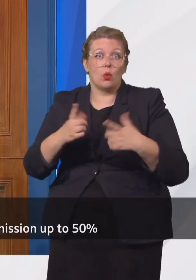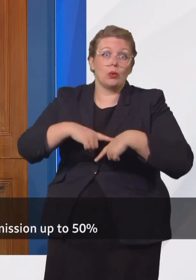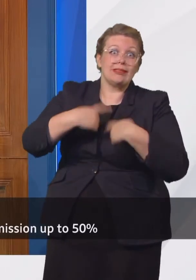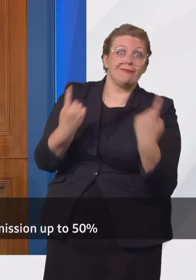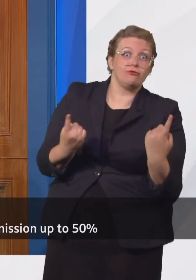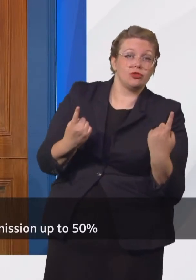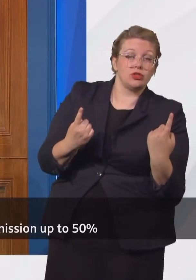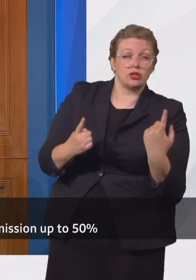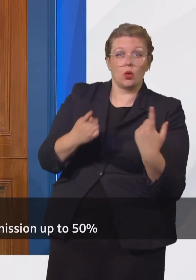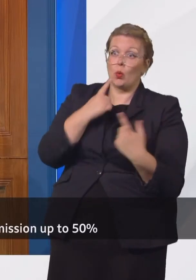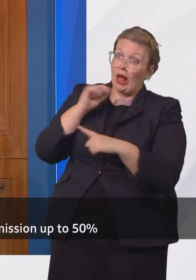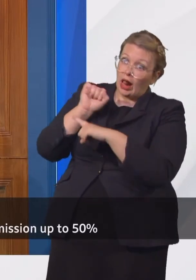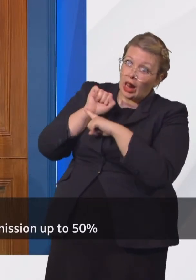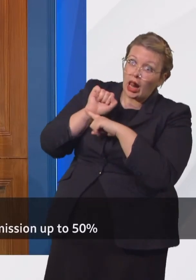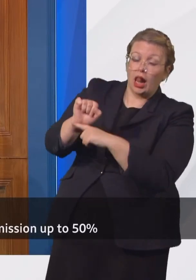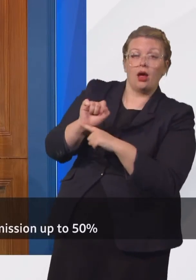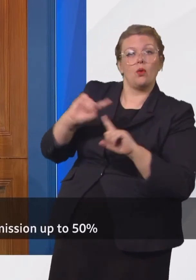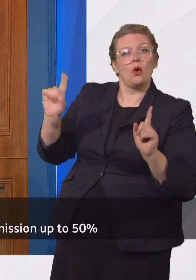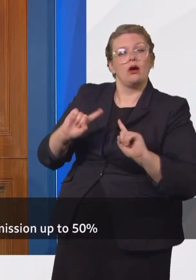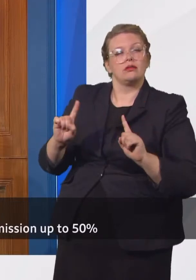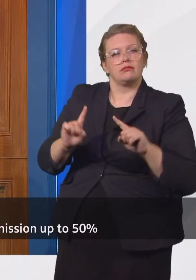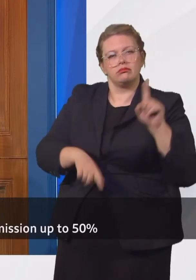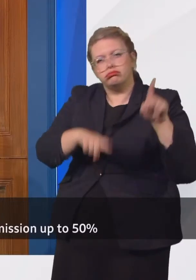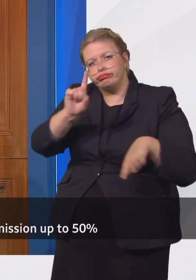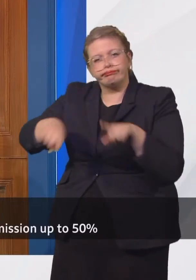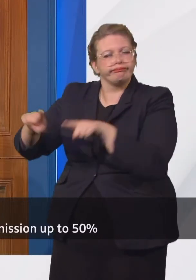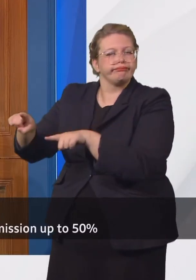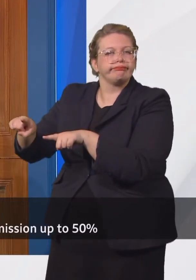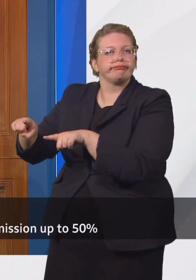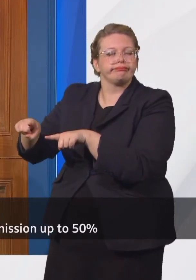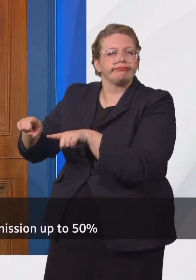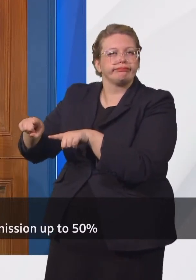of coronavirus variants, and indeed